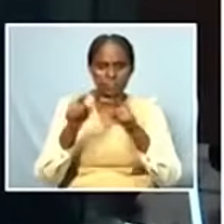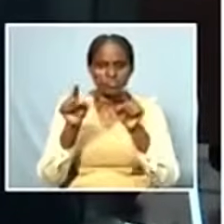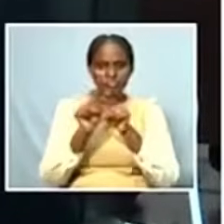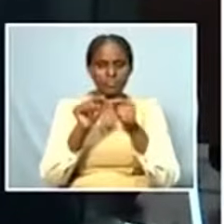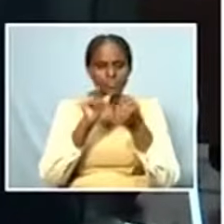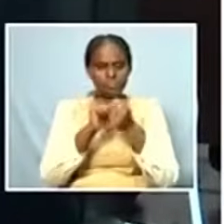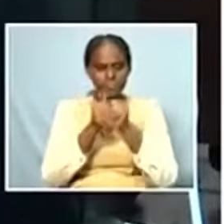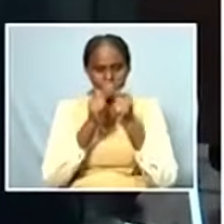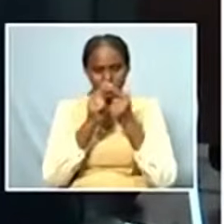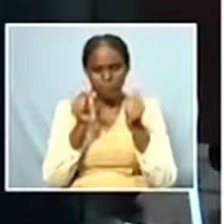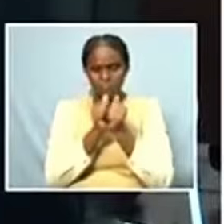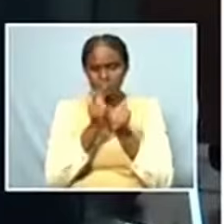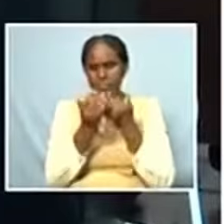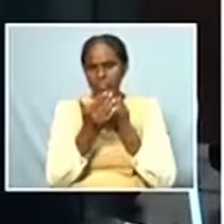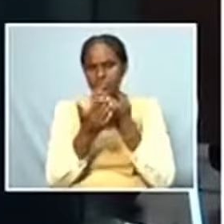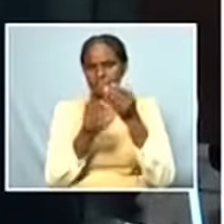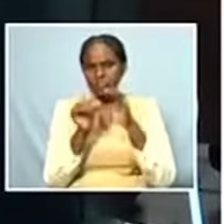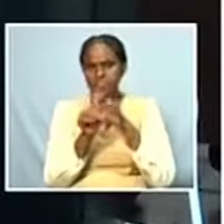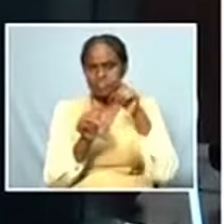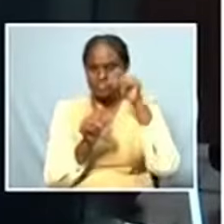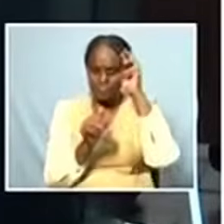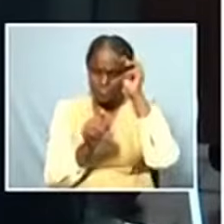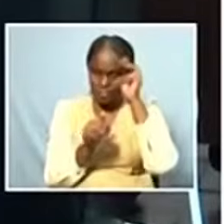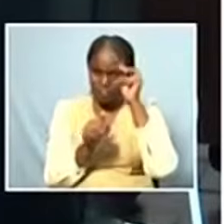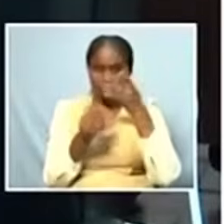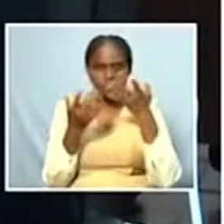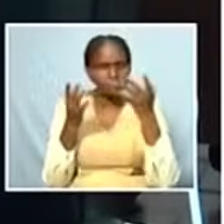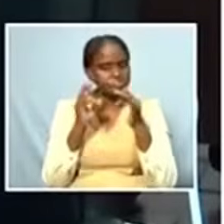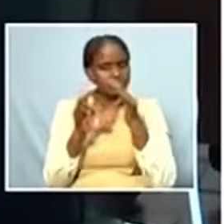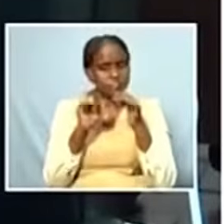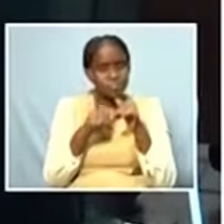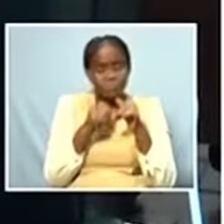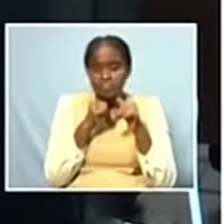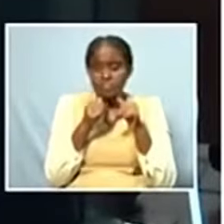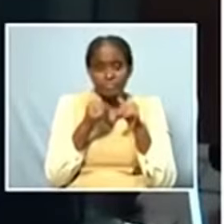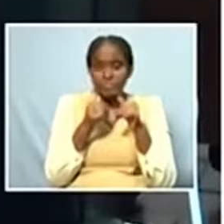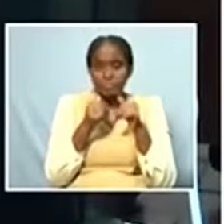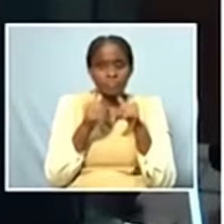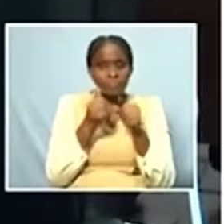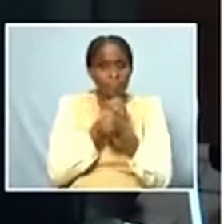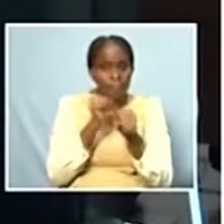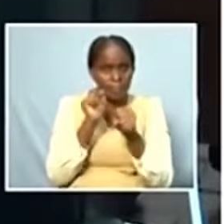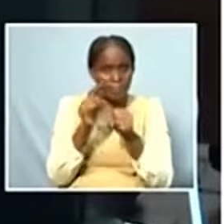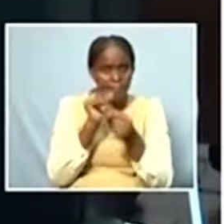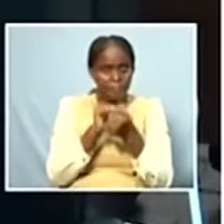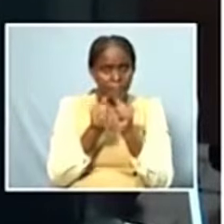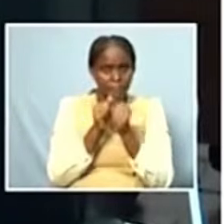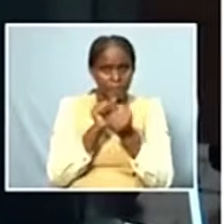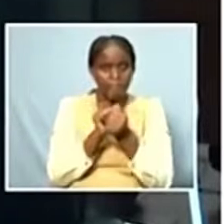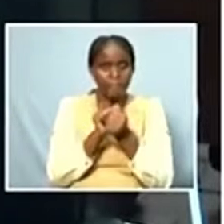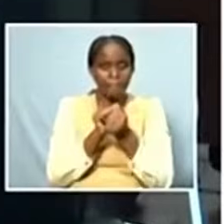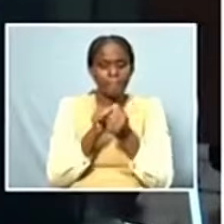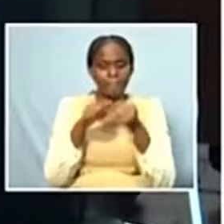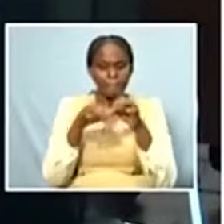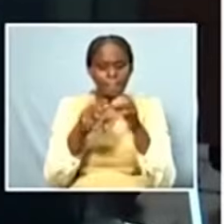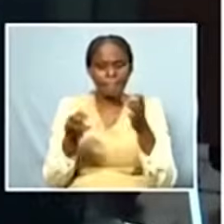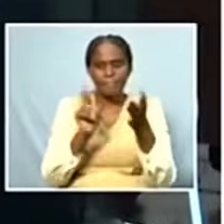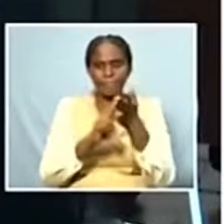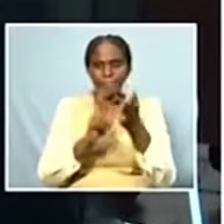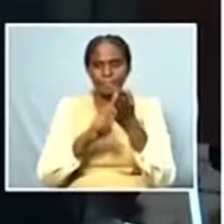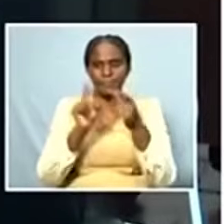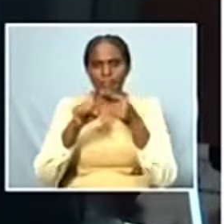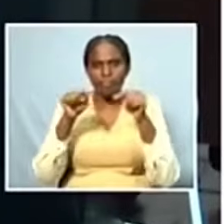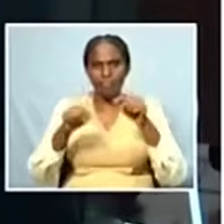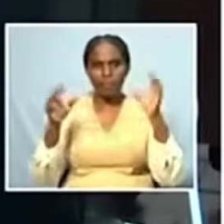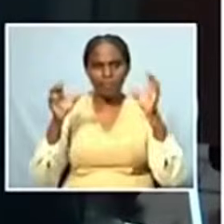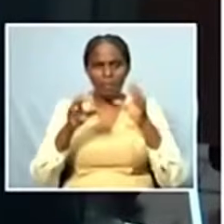big problem with the procurement in this ministry, and if we don't address those issues, you keep coming to this